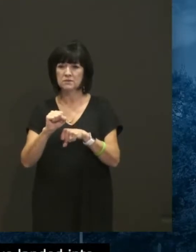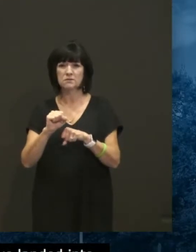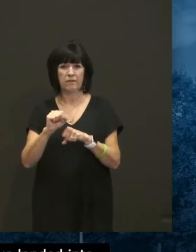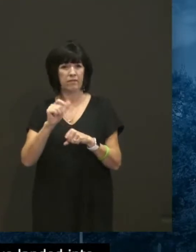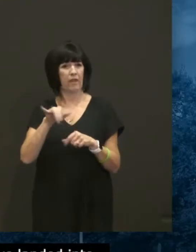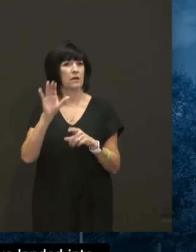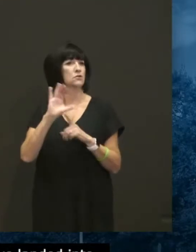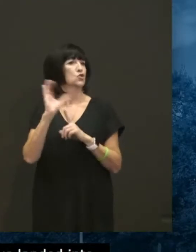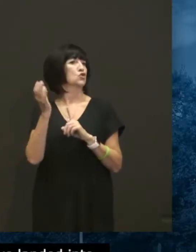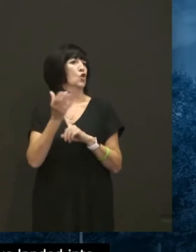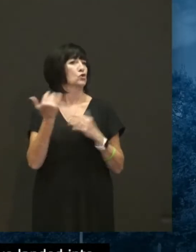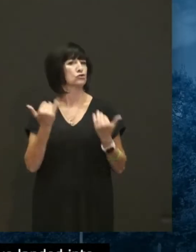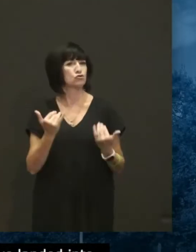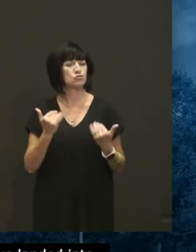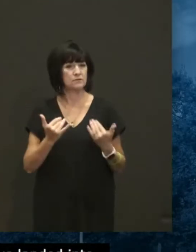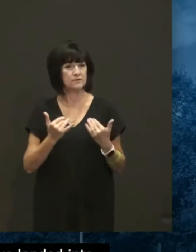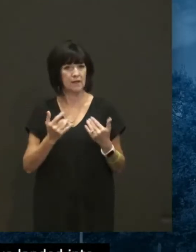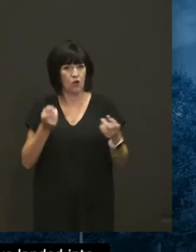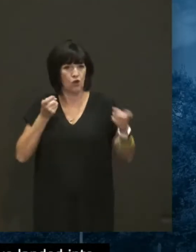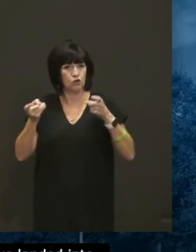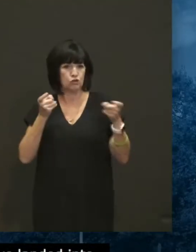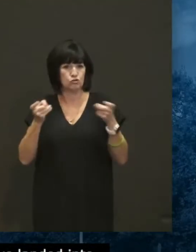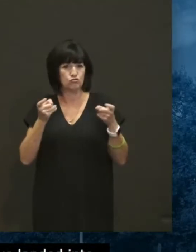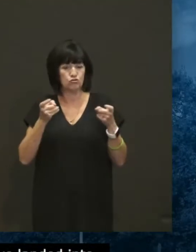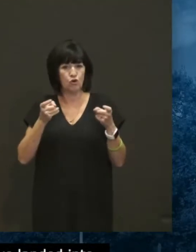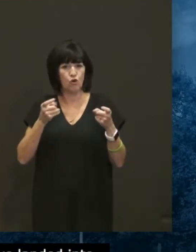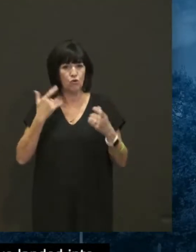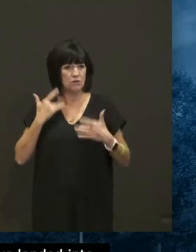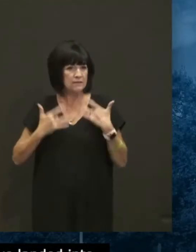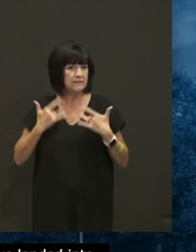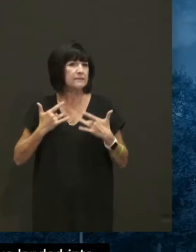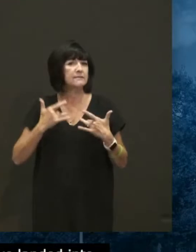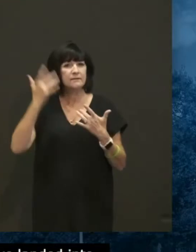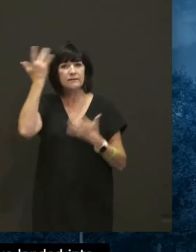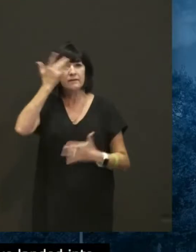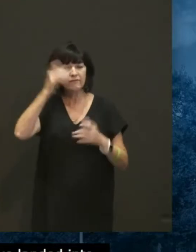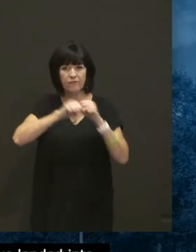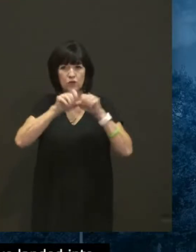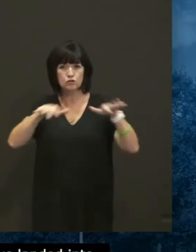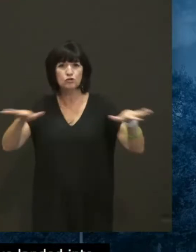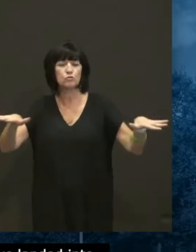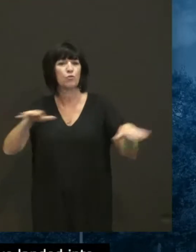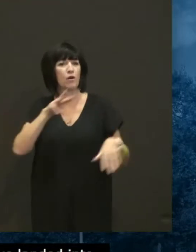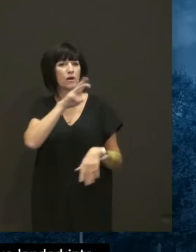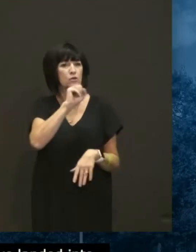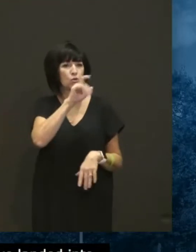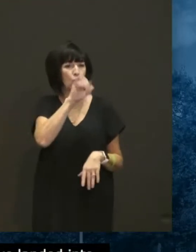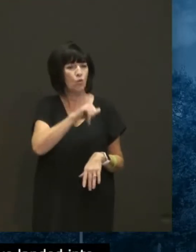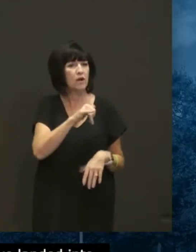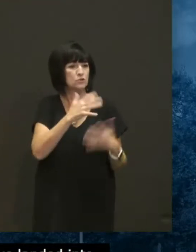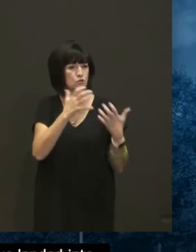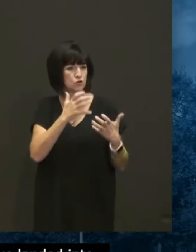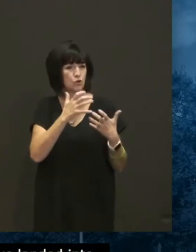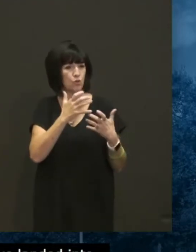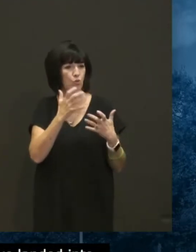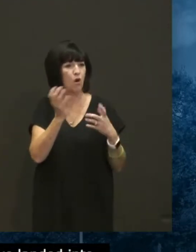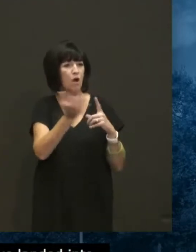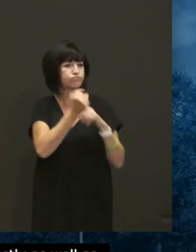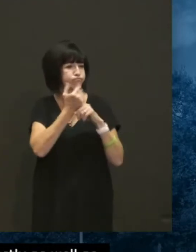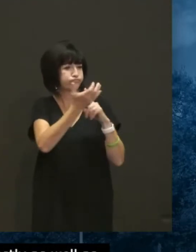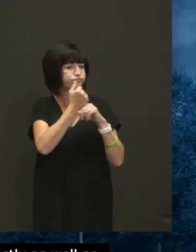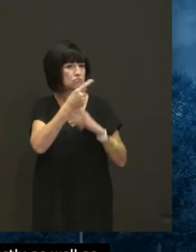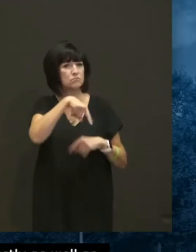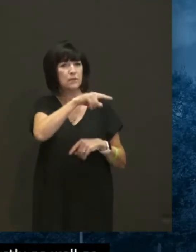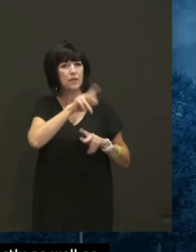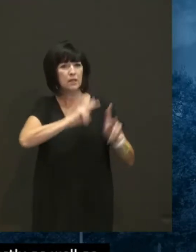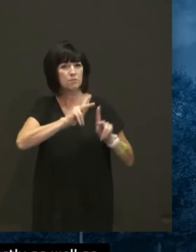controlling infection spread at Wesley, as well as getting individuals tested. As AJ said,